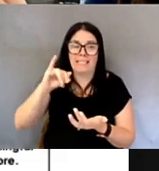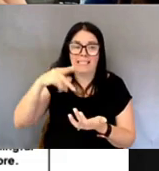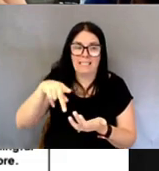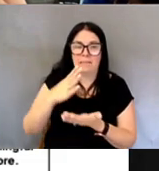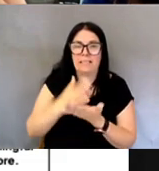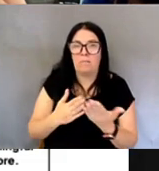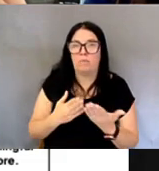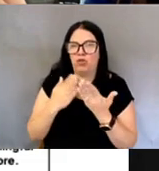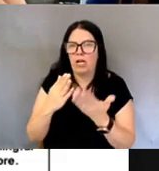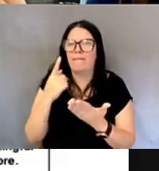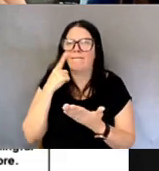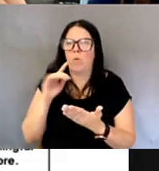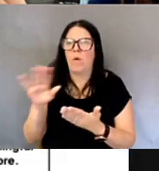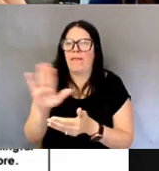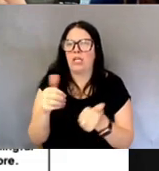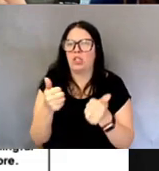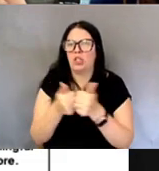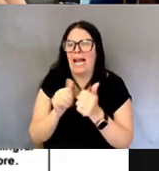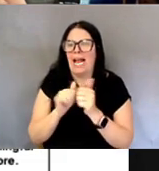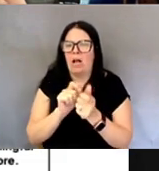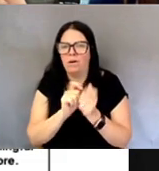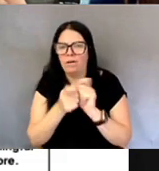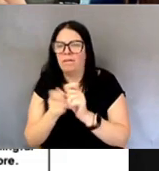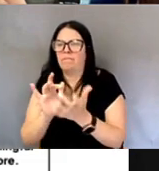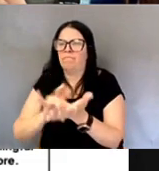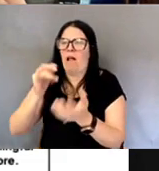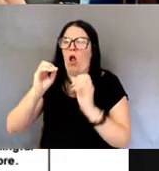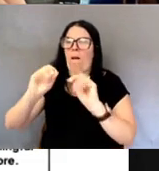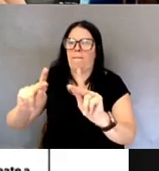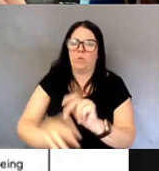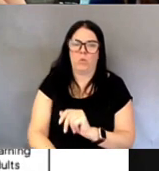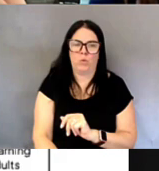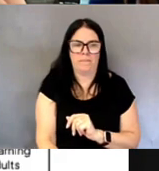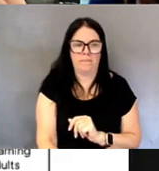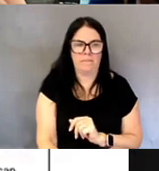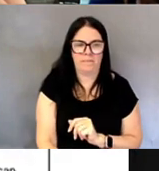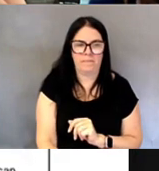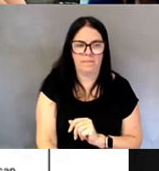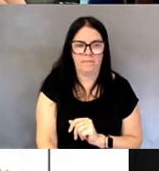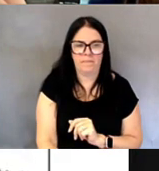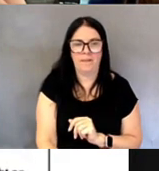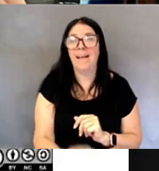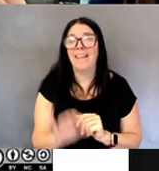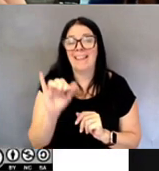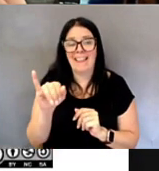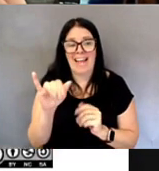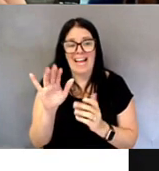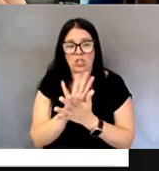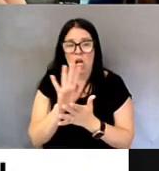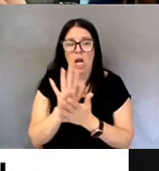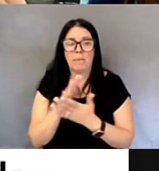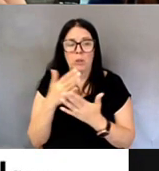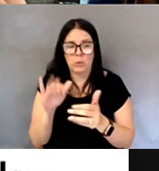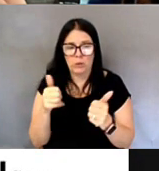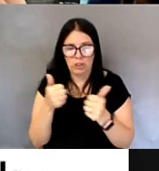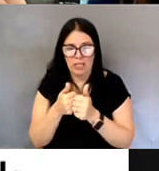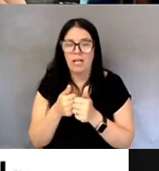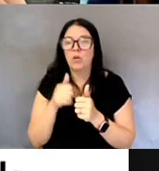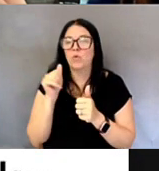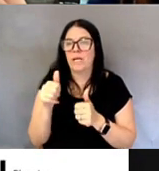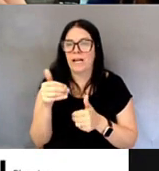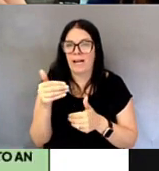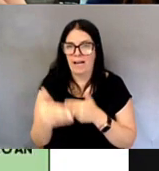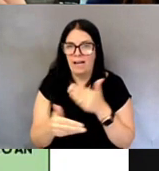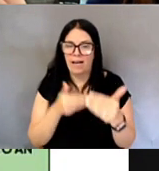to transform challenges into opportunities. It is a lengthy document, and you'll get this, and you can start to